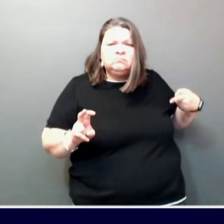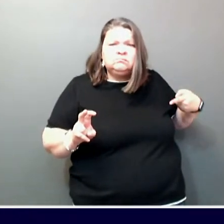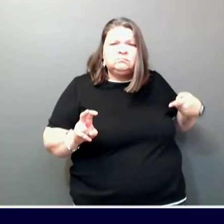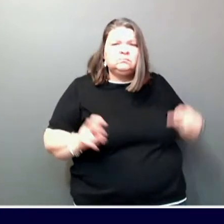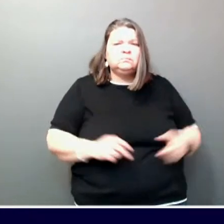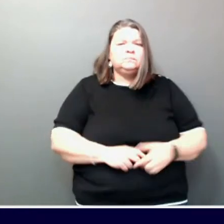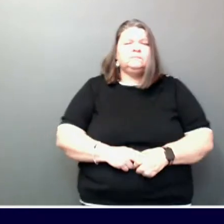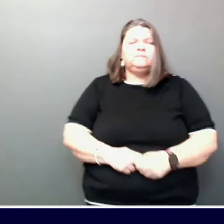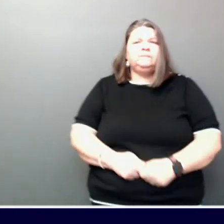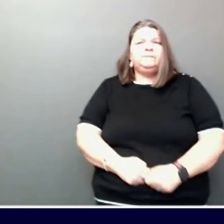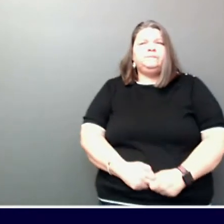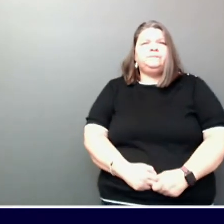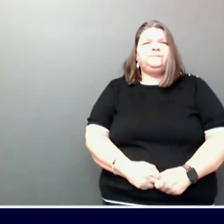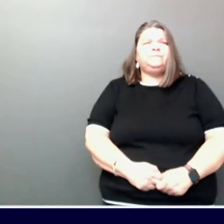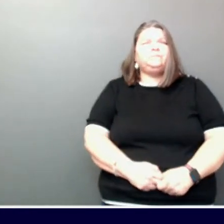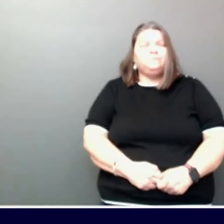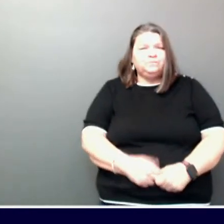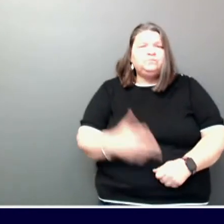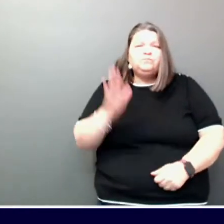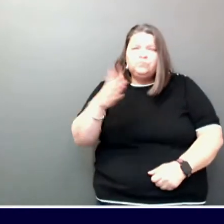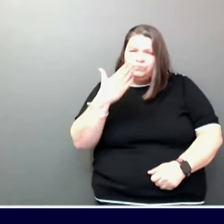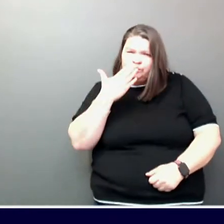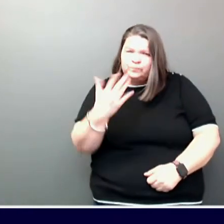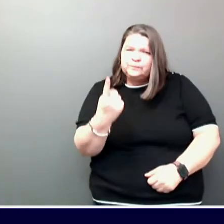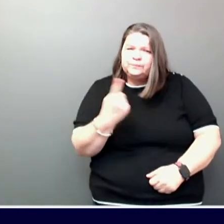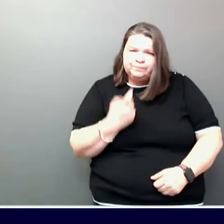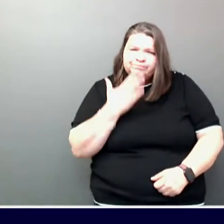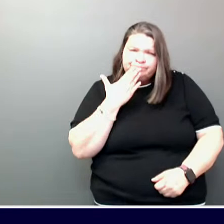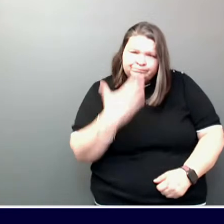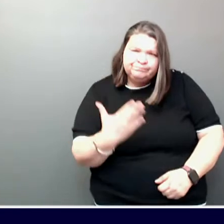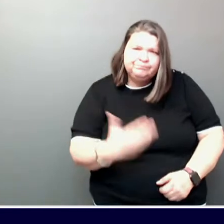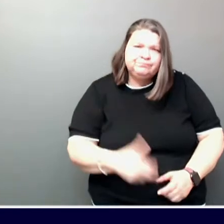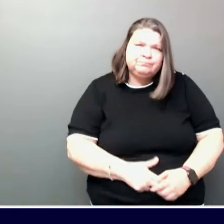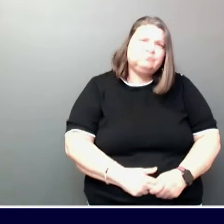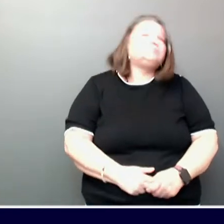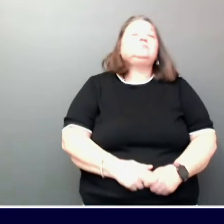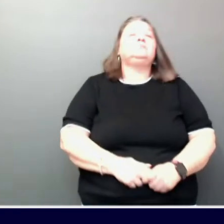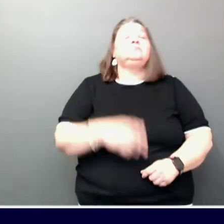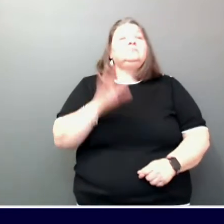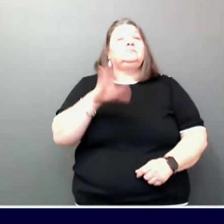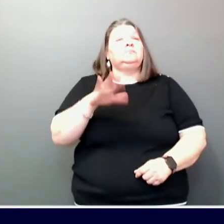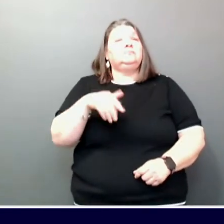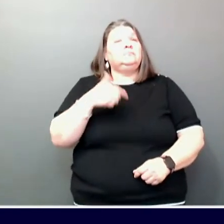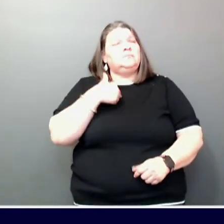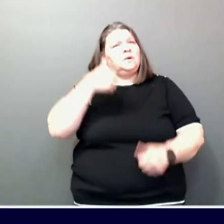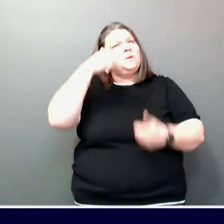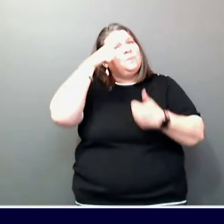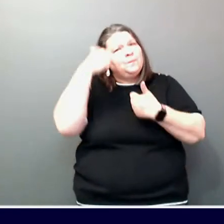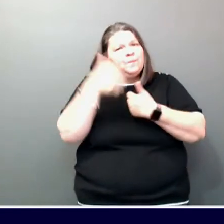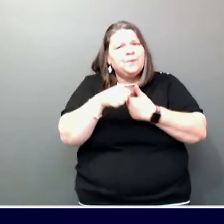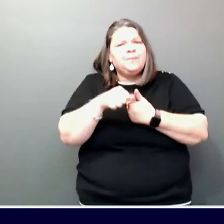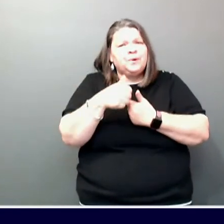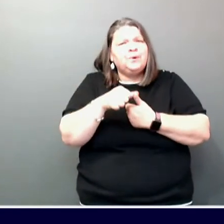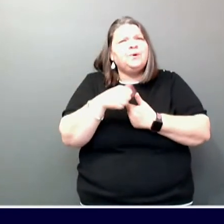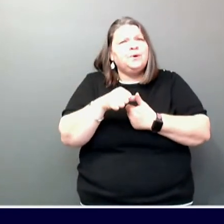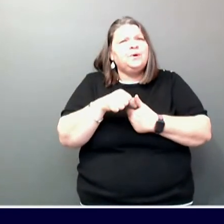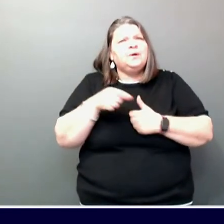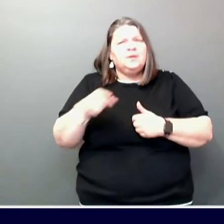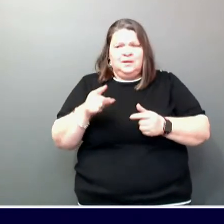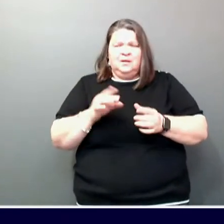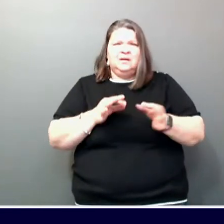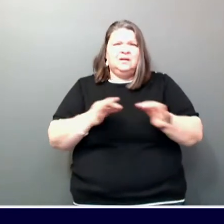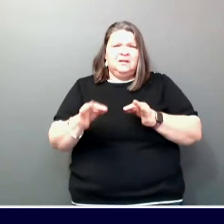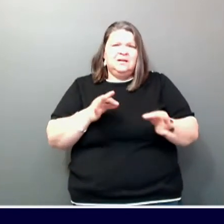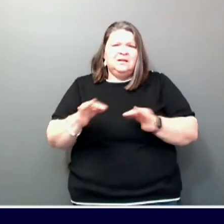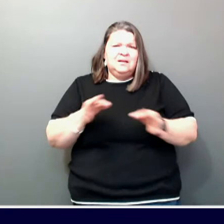note, Patty, is that, as you'll recall, having heard me say from time to time, we take an extra